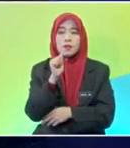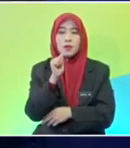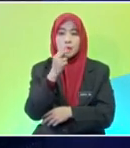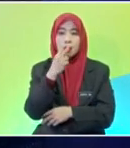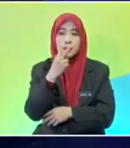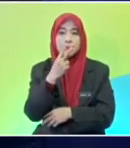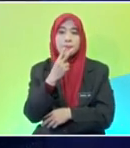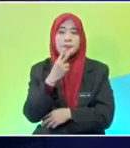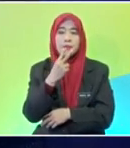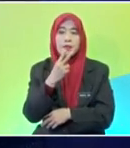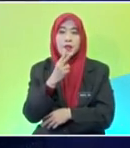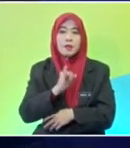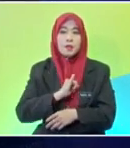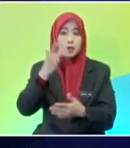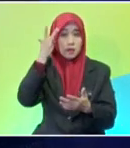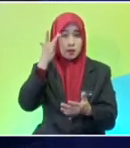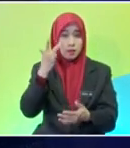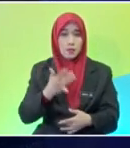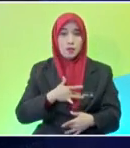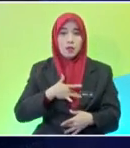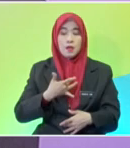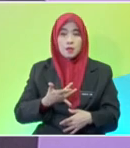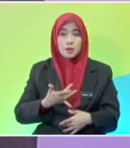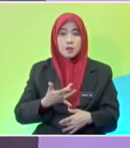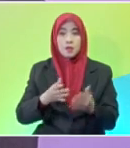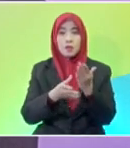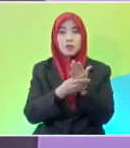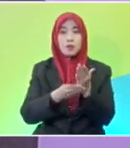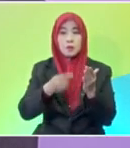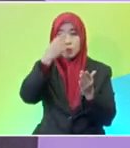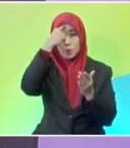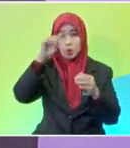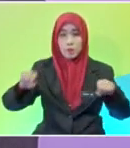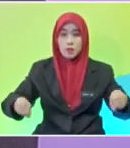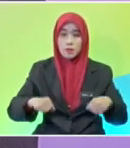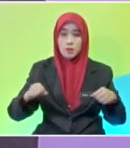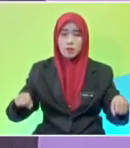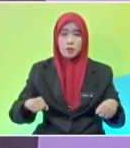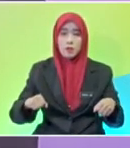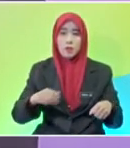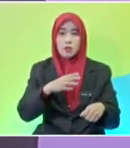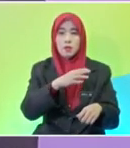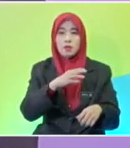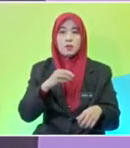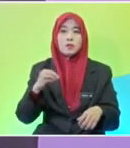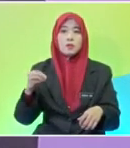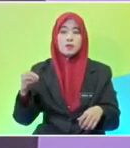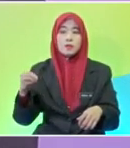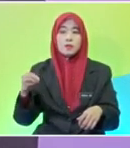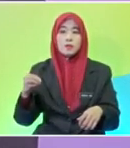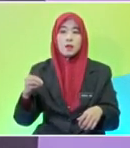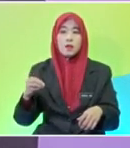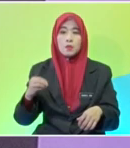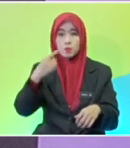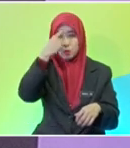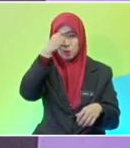Yes. So I think it's the oil used in cooking and doing the